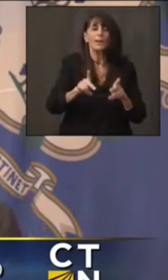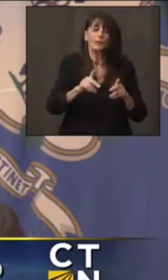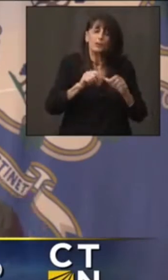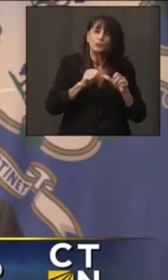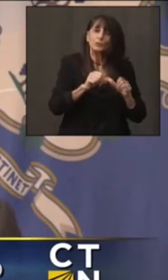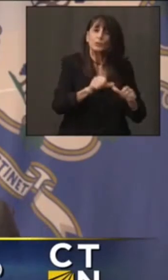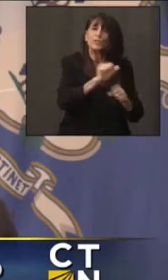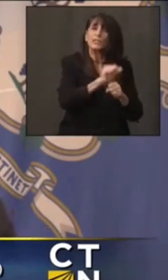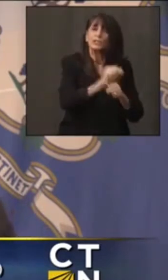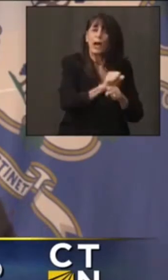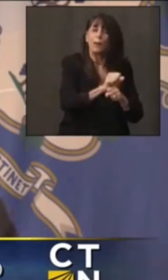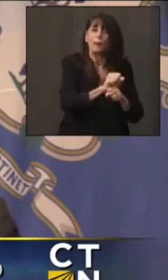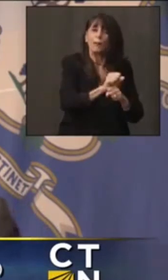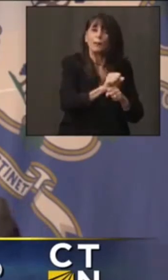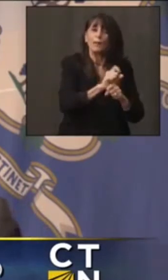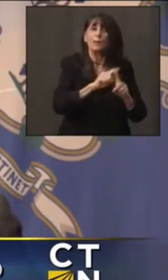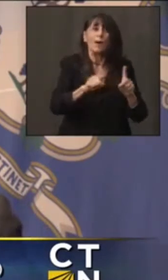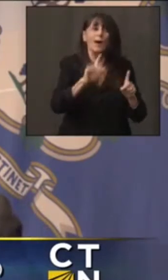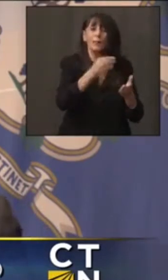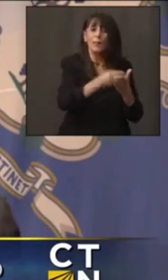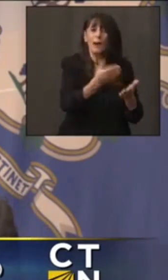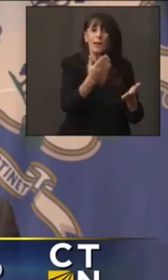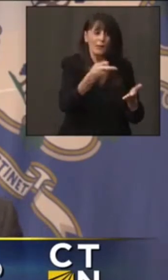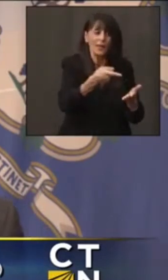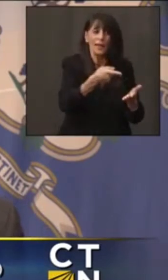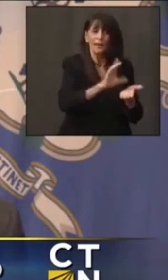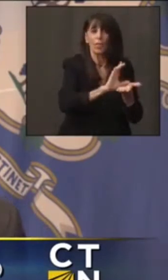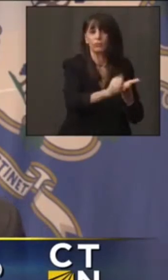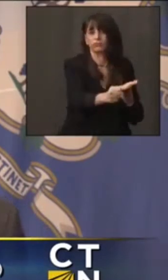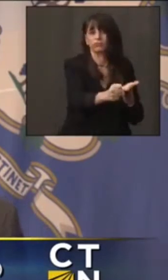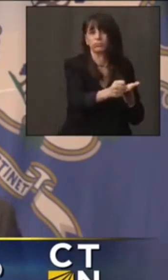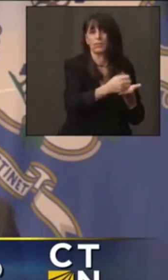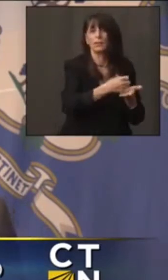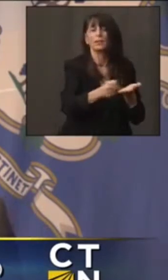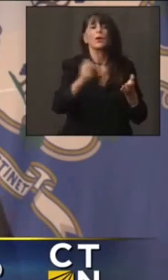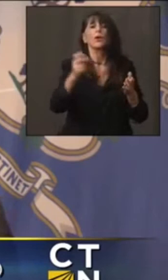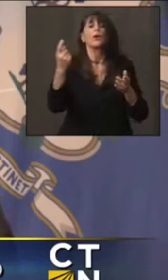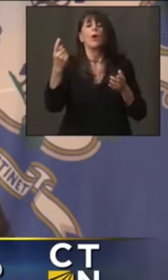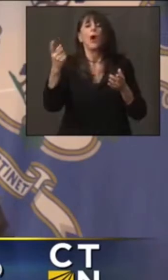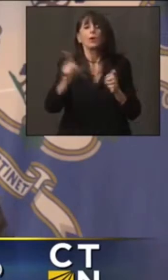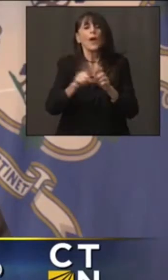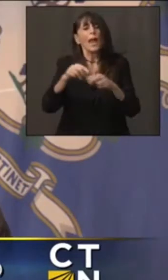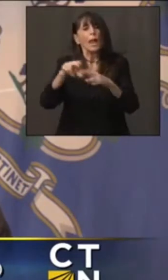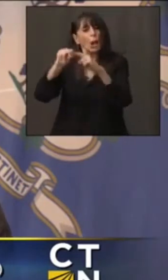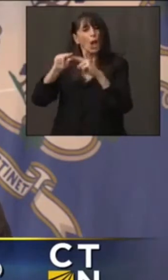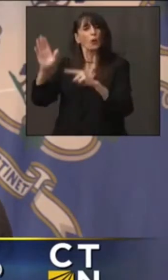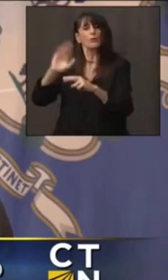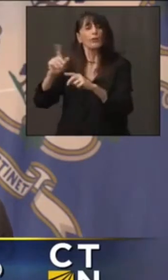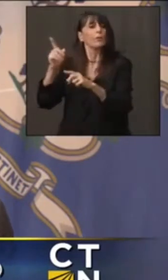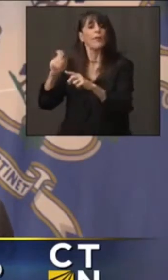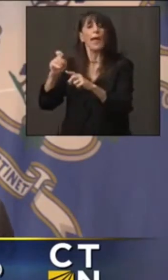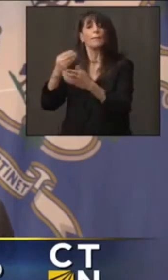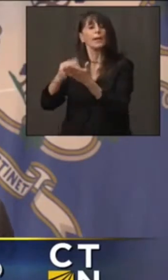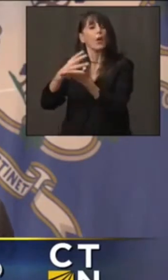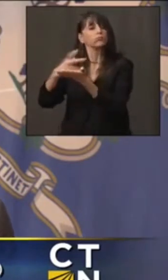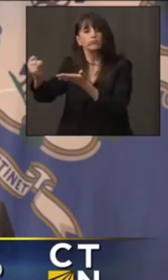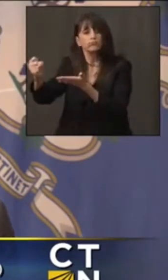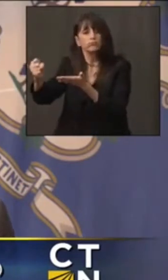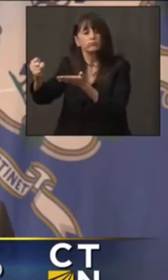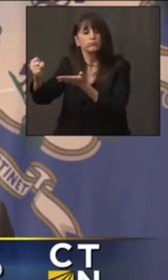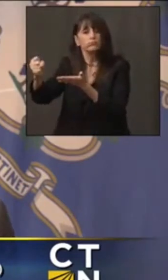going. But that money has run out. We had a bridge loan program for a while. That burnt up pretty fast.